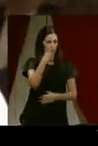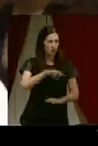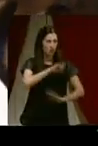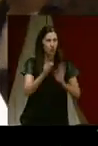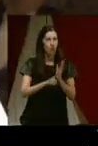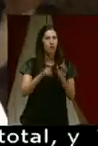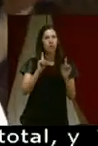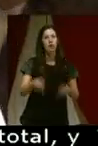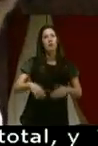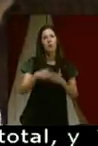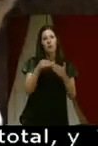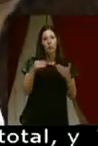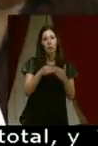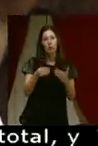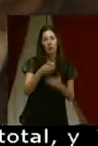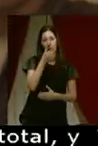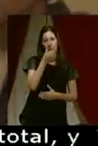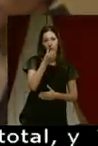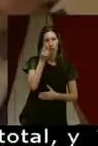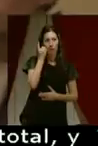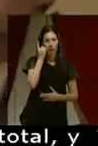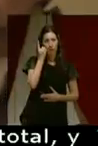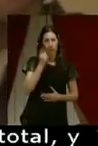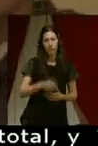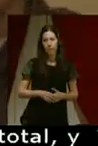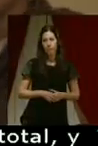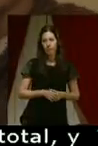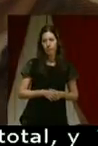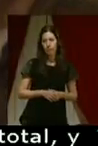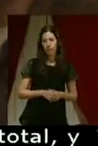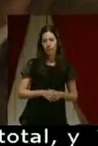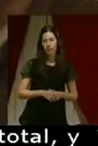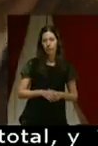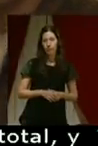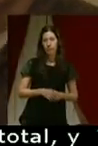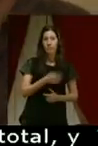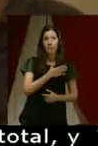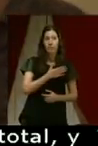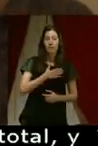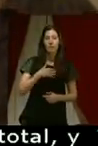I'm a blind person and I use iPhone.